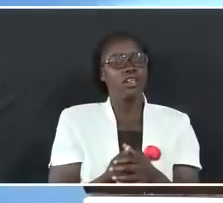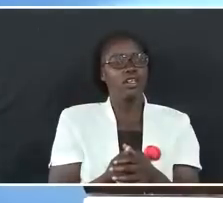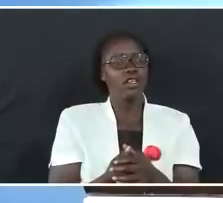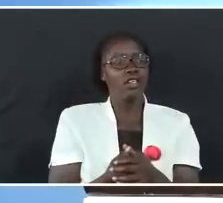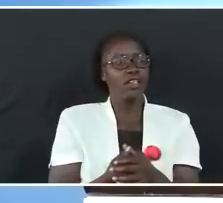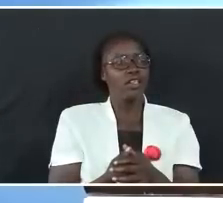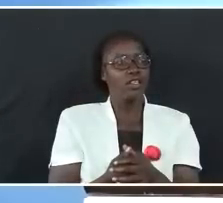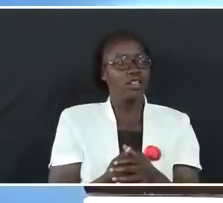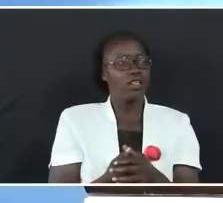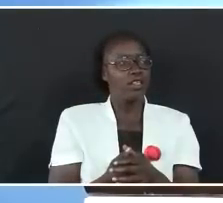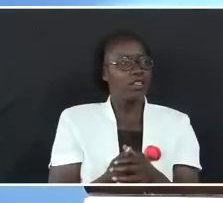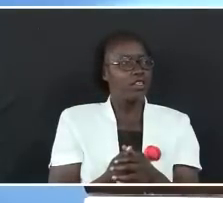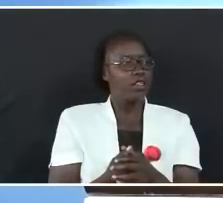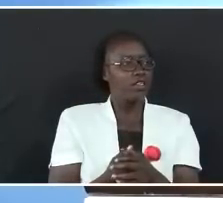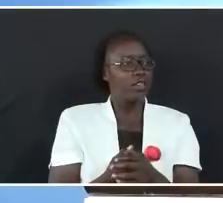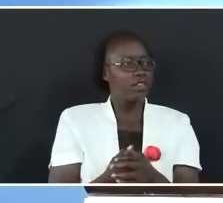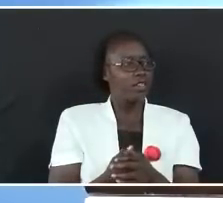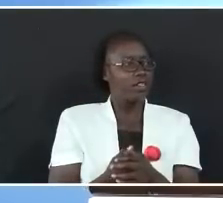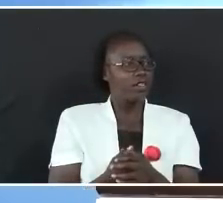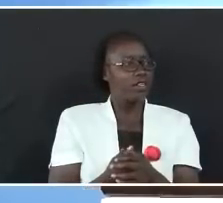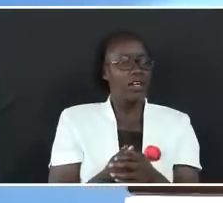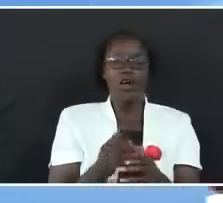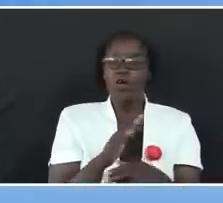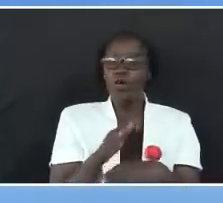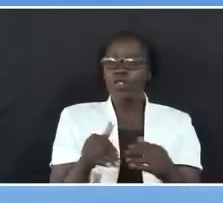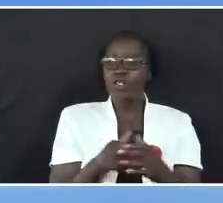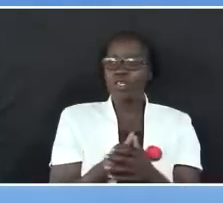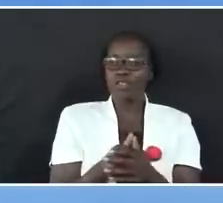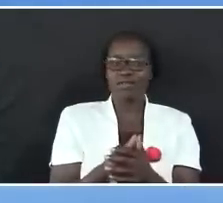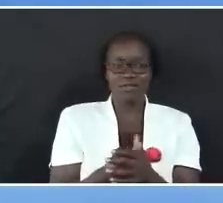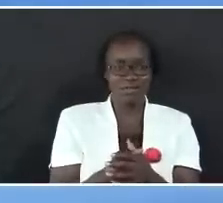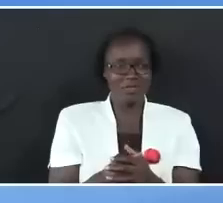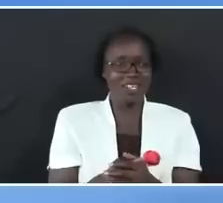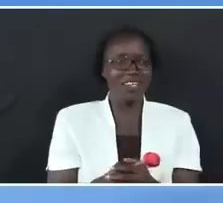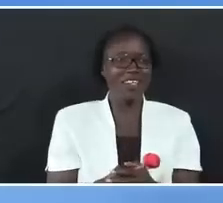Did I confuse you? With all these PhDs you have?